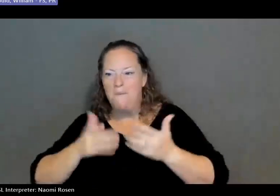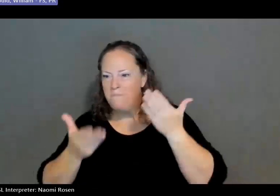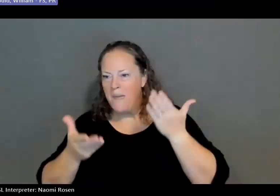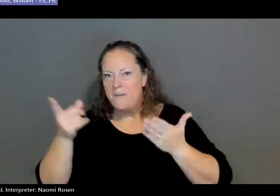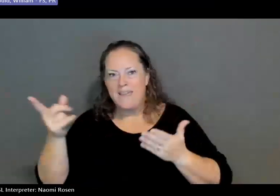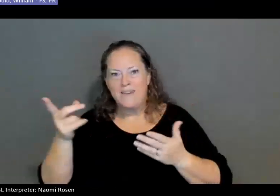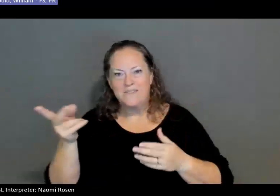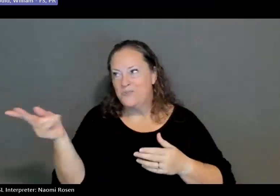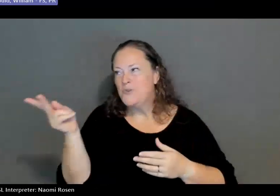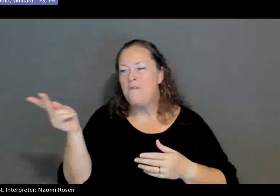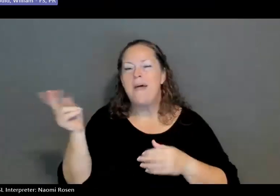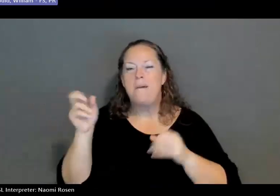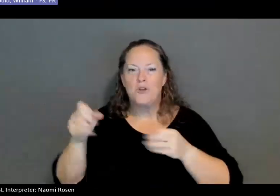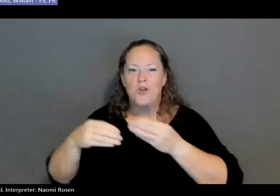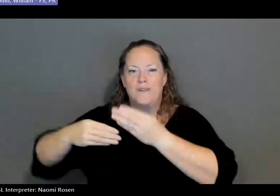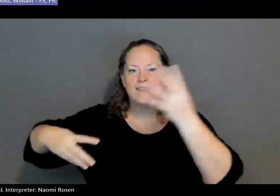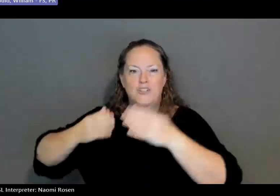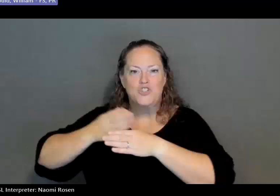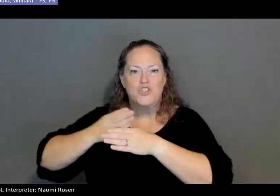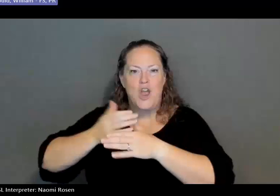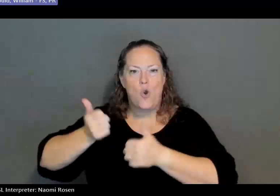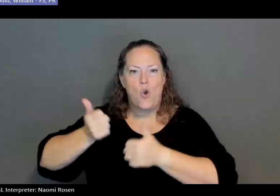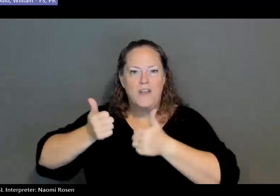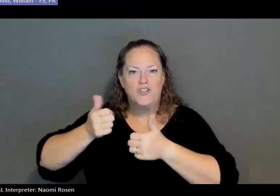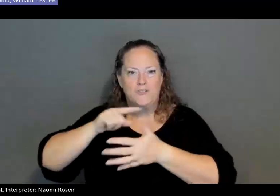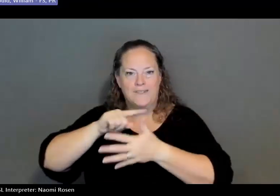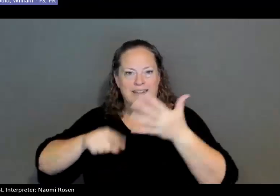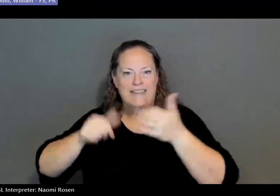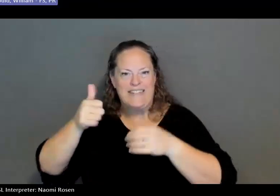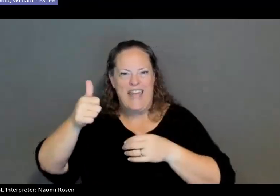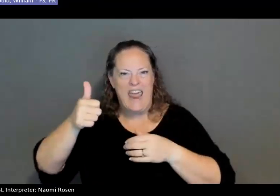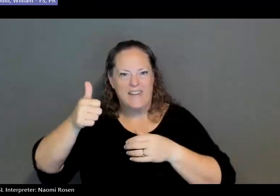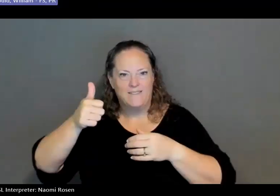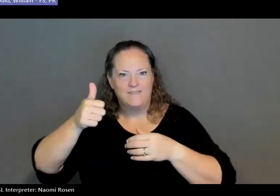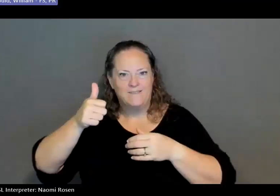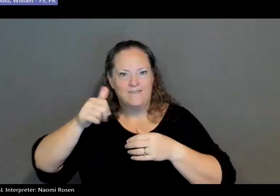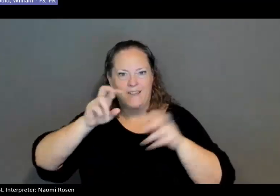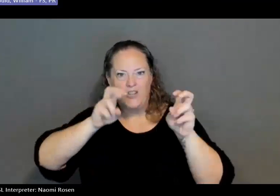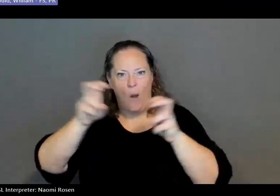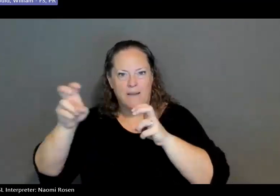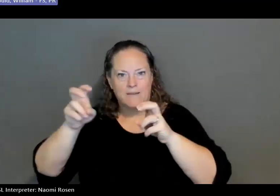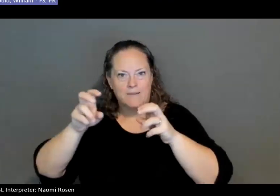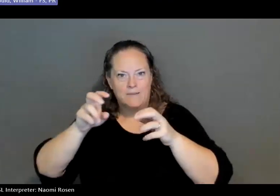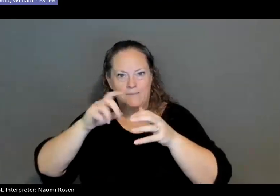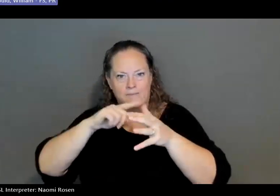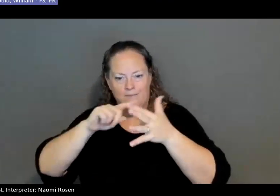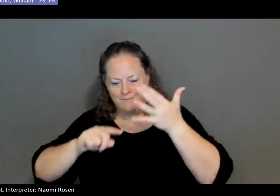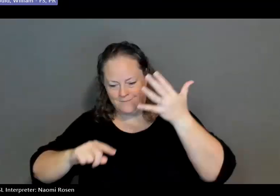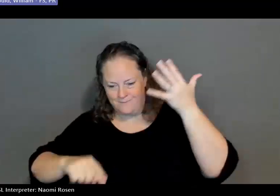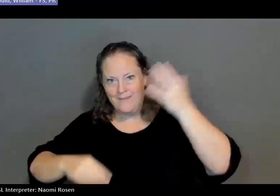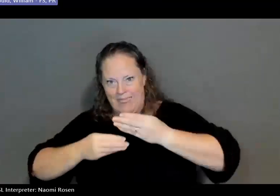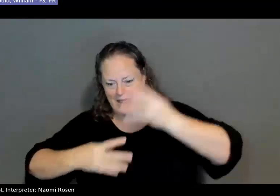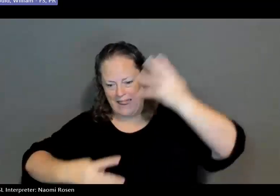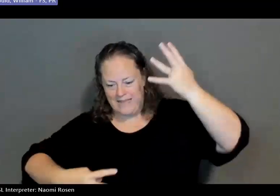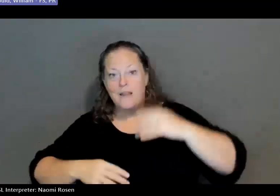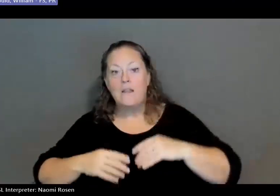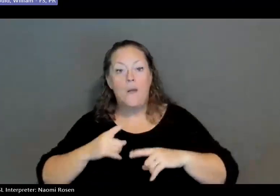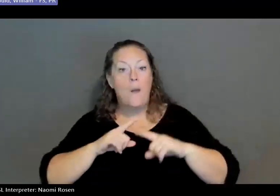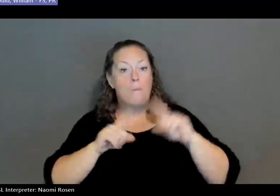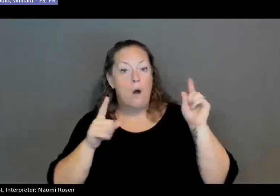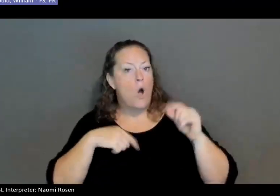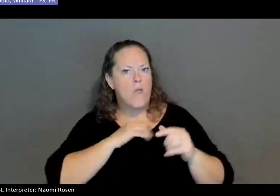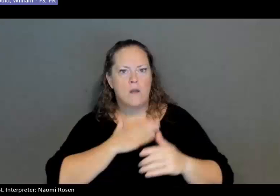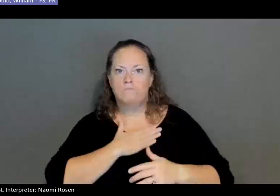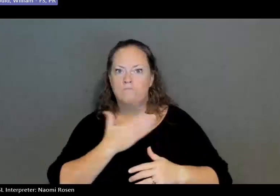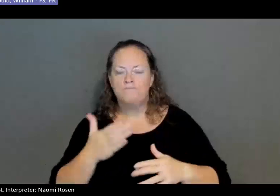Silmarie could help me out and share what those 10 guides are. But we're very open to hearing thoughts, comments, and